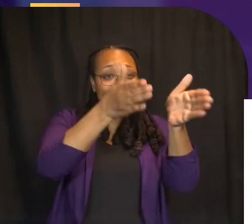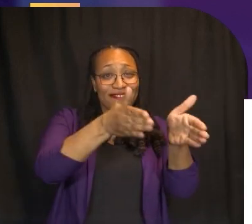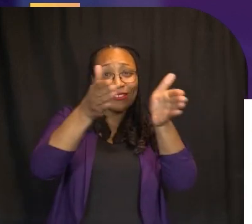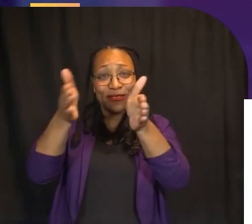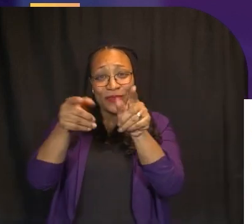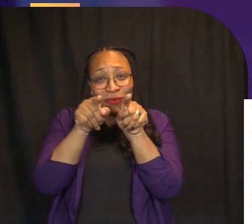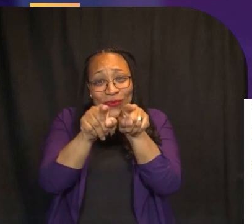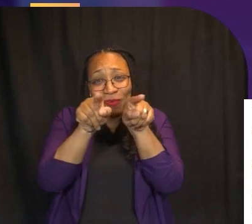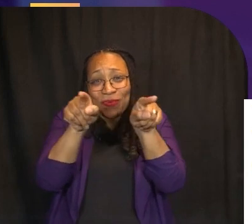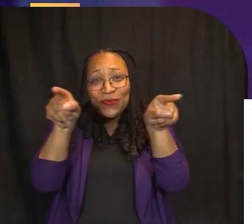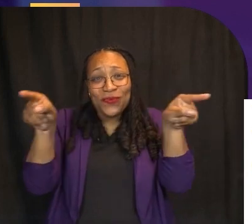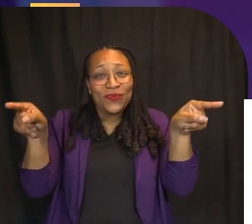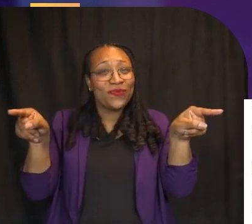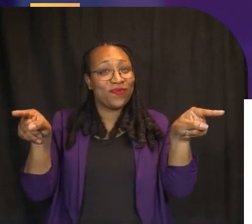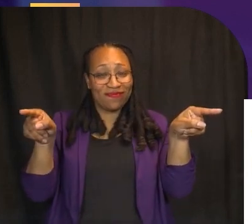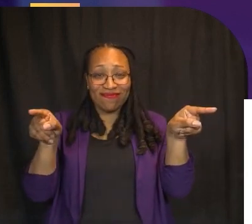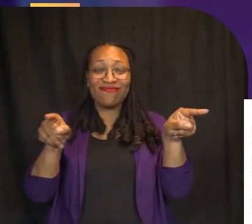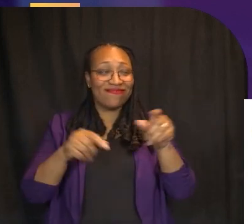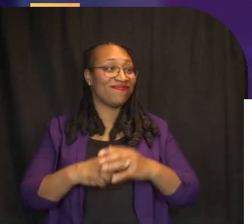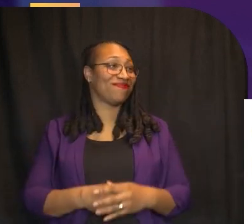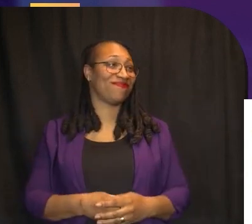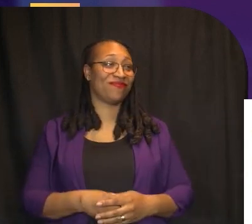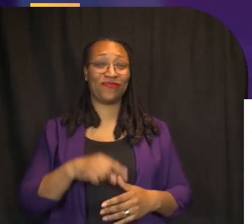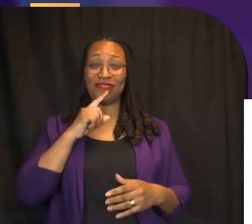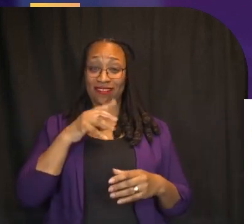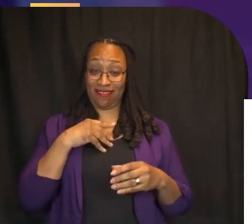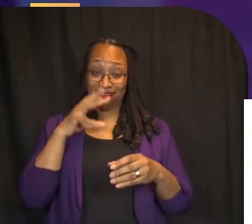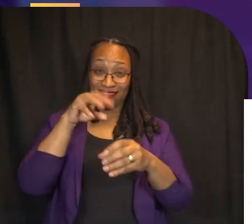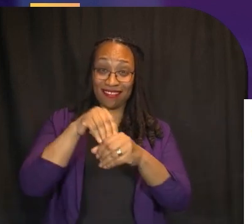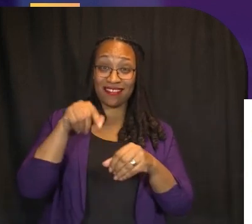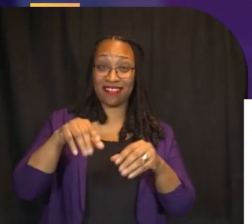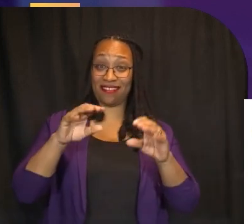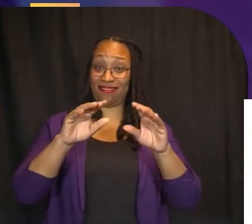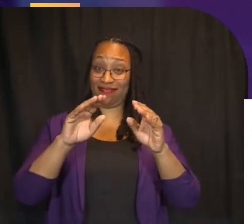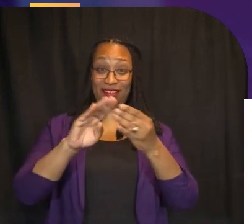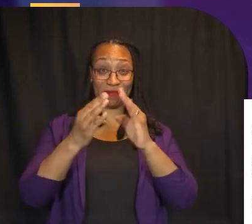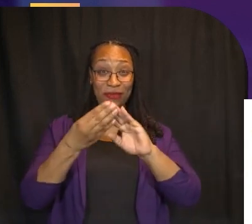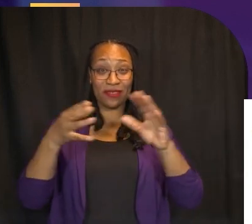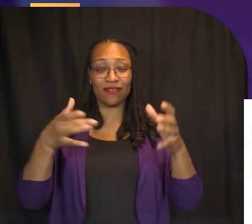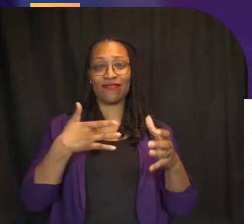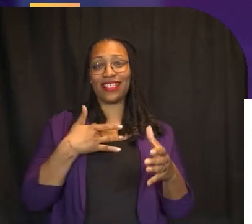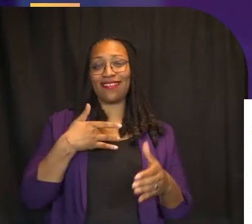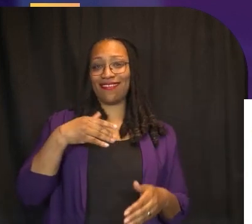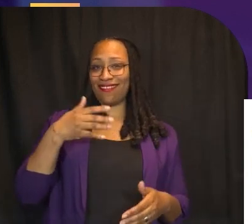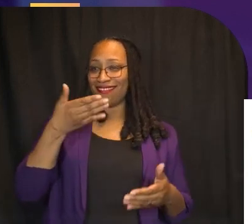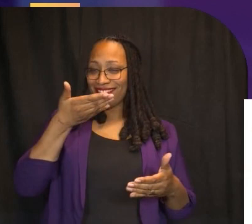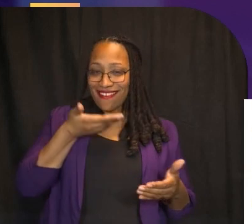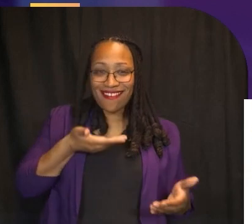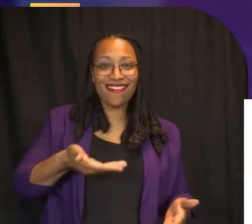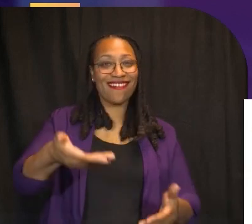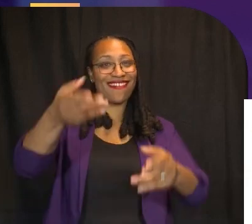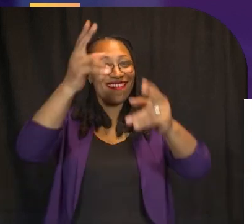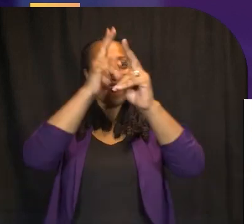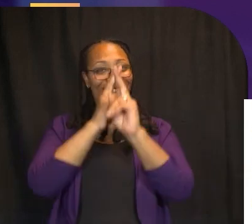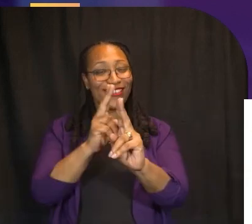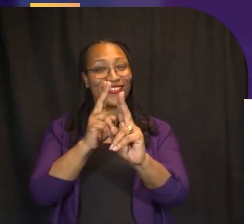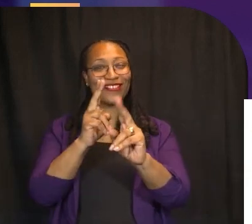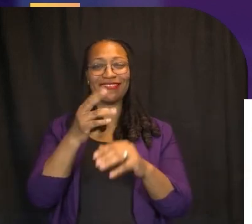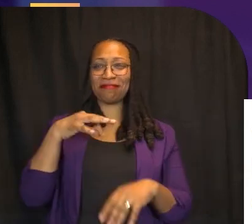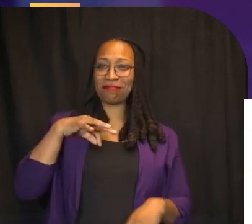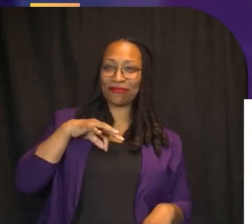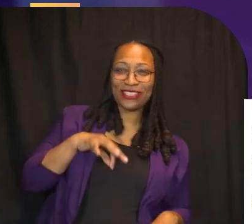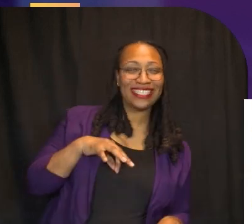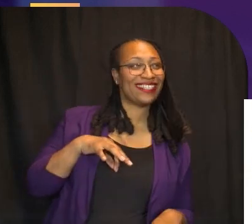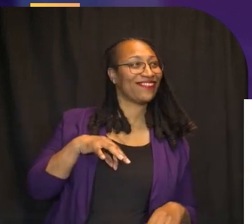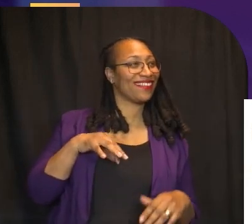is a privilege. After all, this community is made up of icons such as Justin Dart, Judy